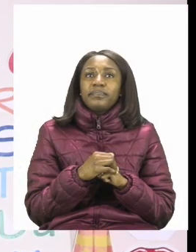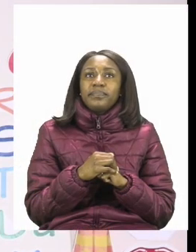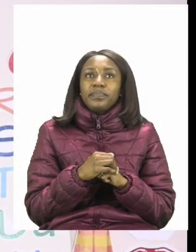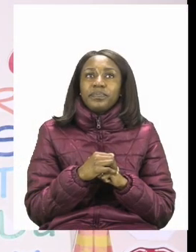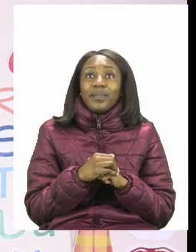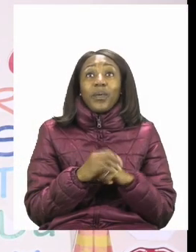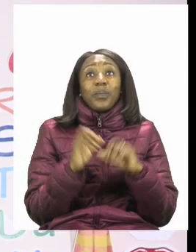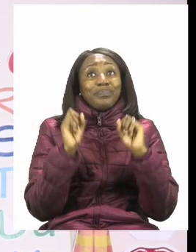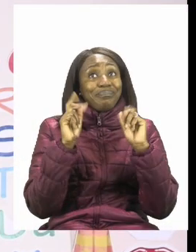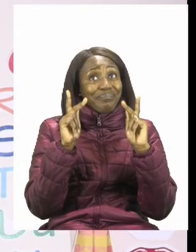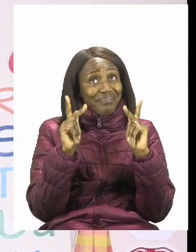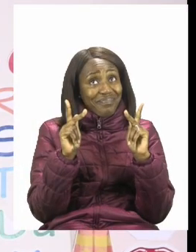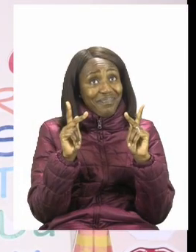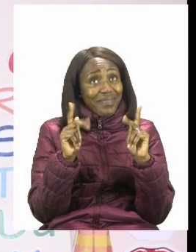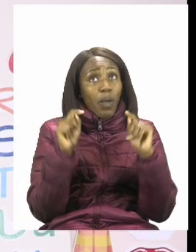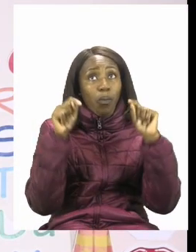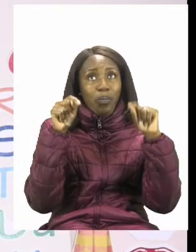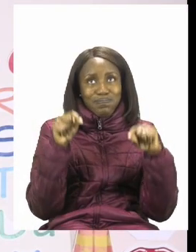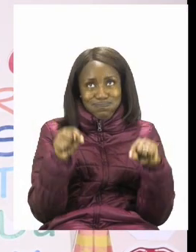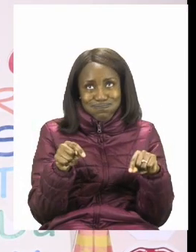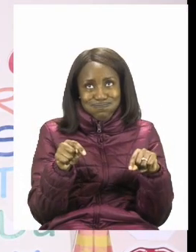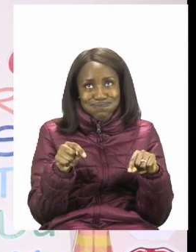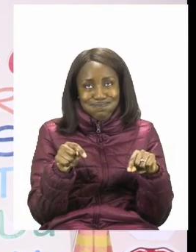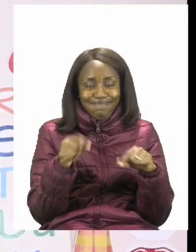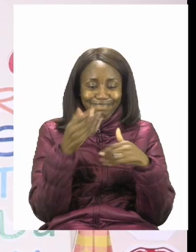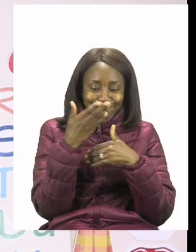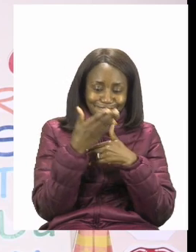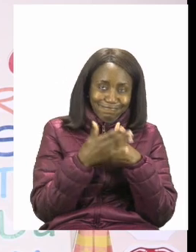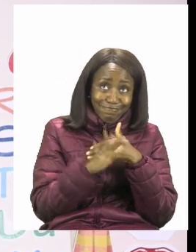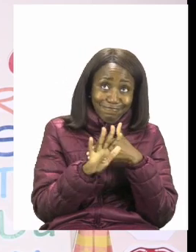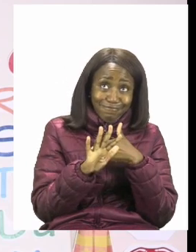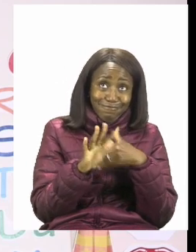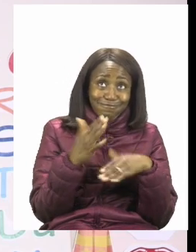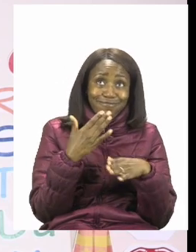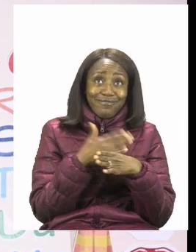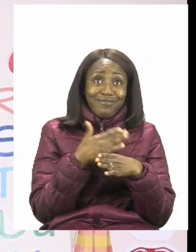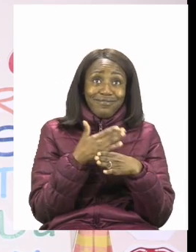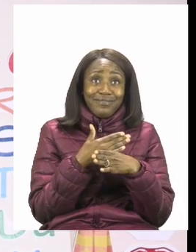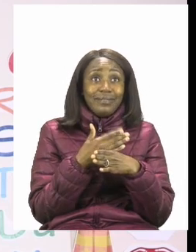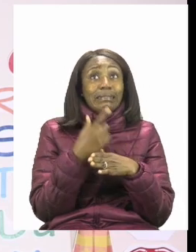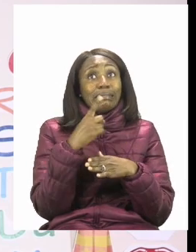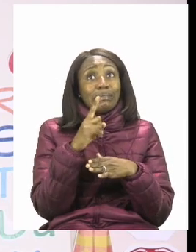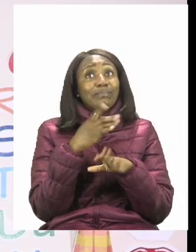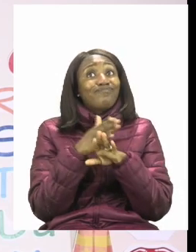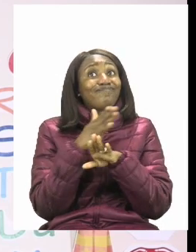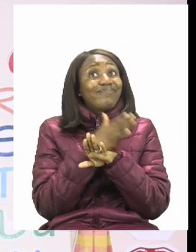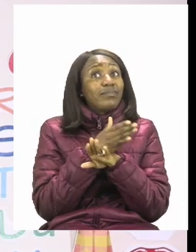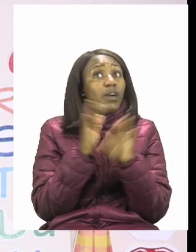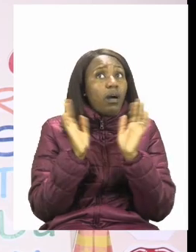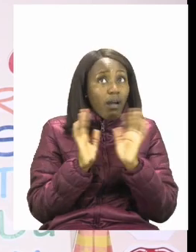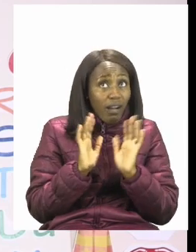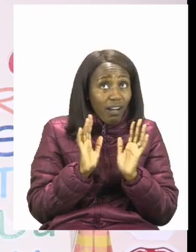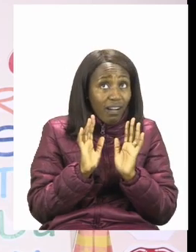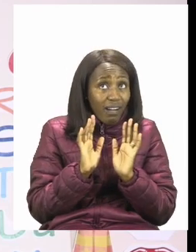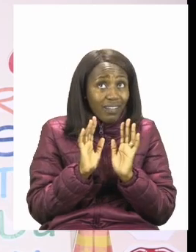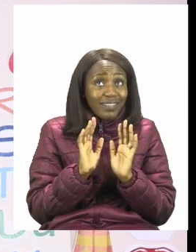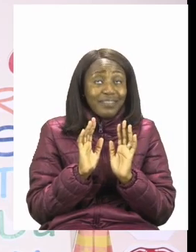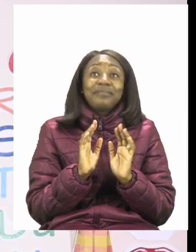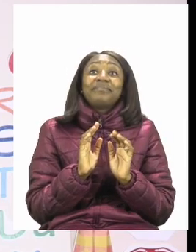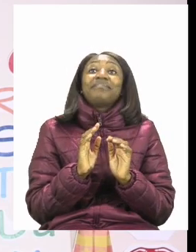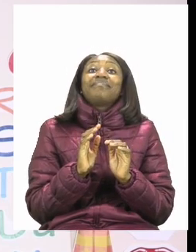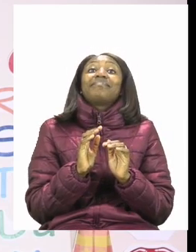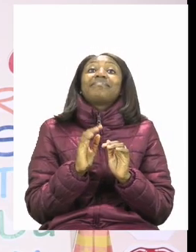Right, boys and girls, we came to the end of our lesson. Now, before we say goodbye, I want to